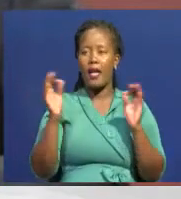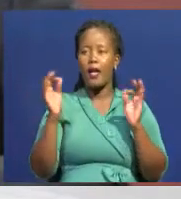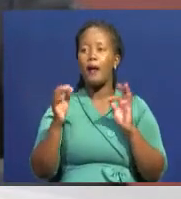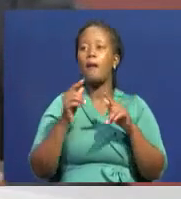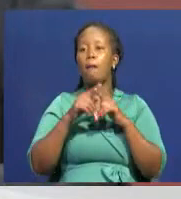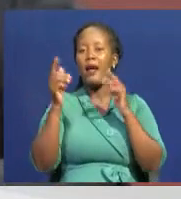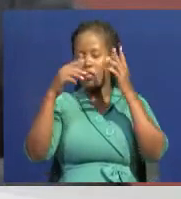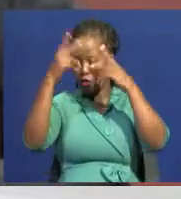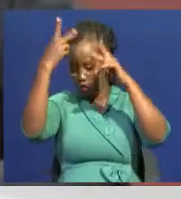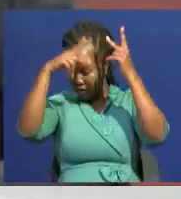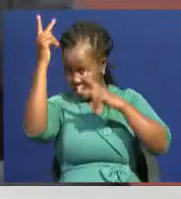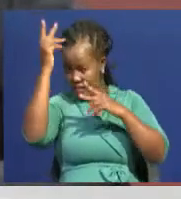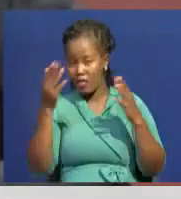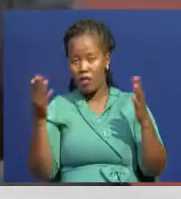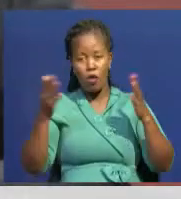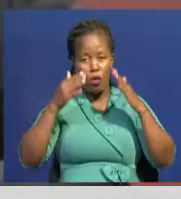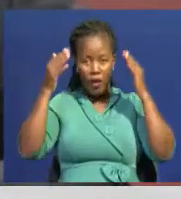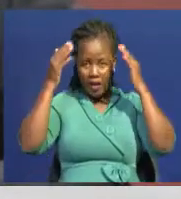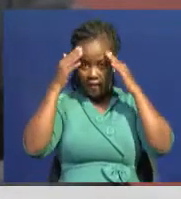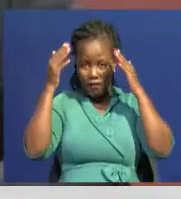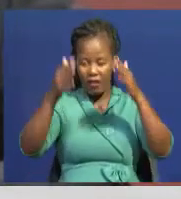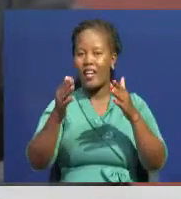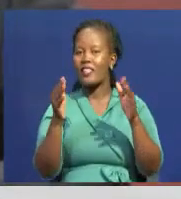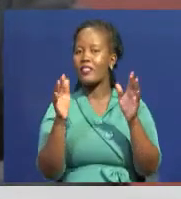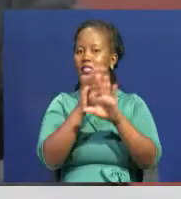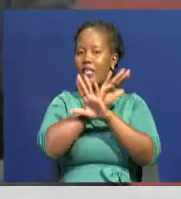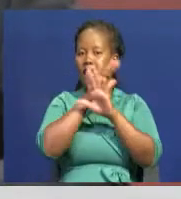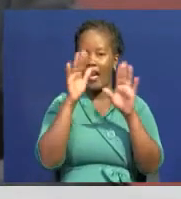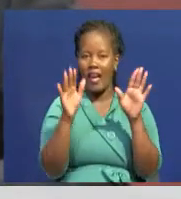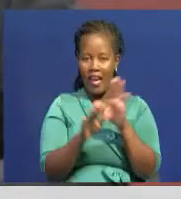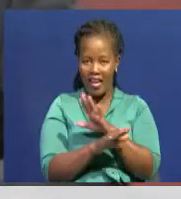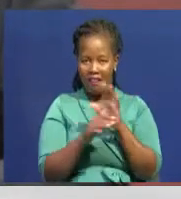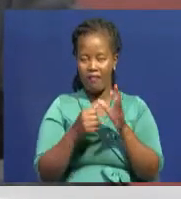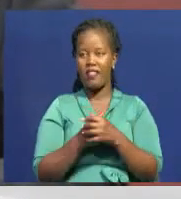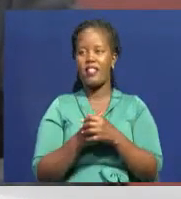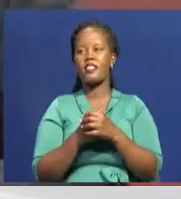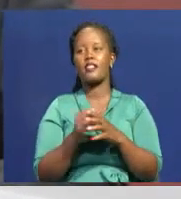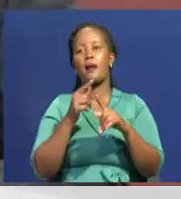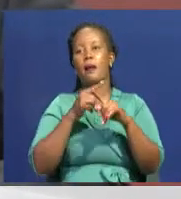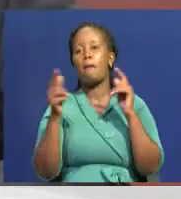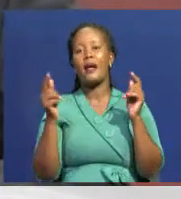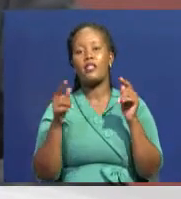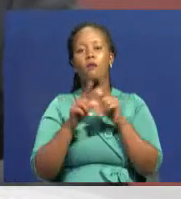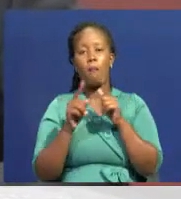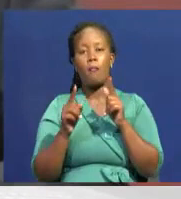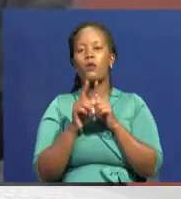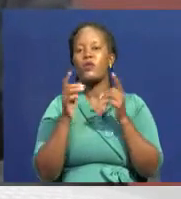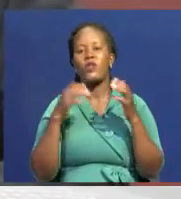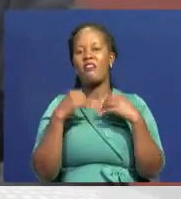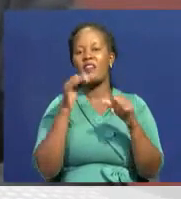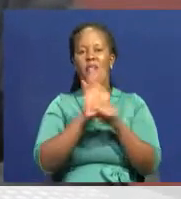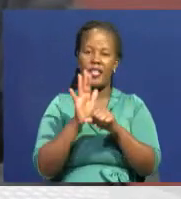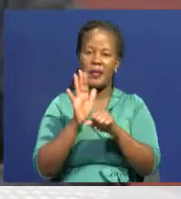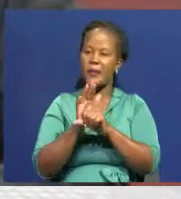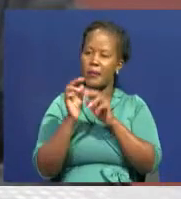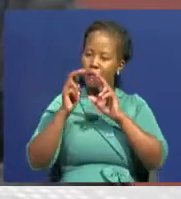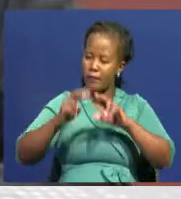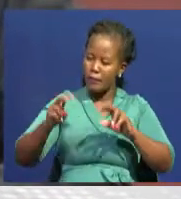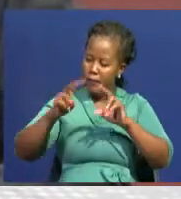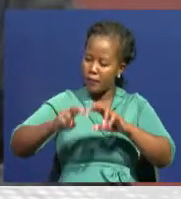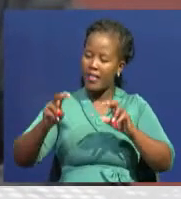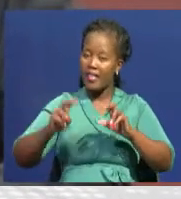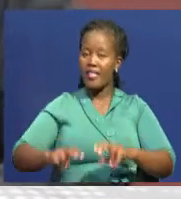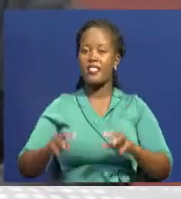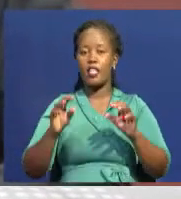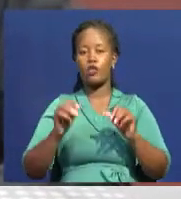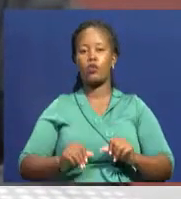you touch on everything now in its own perspective, then it touches on that. And there's a lot of research which is going on,